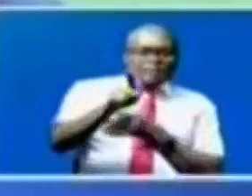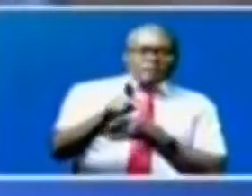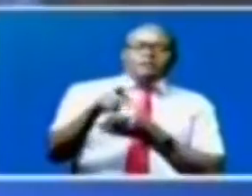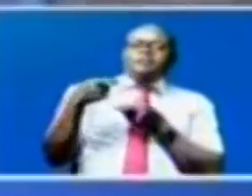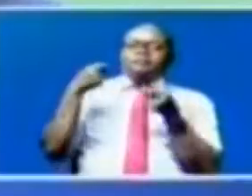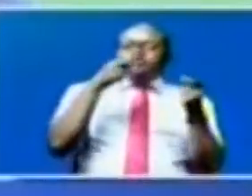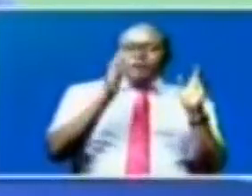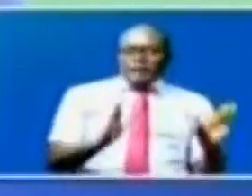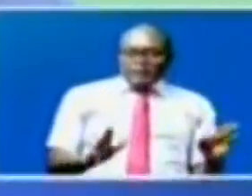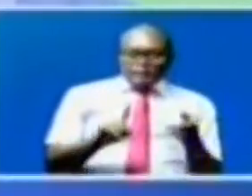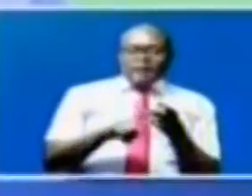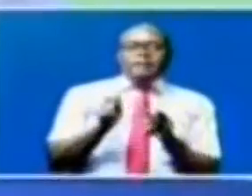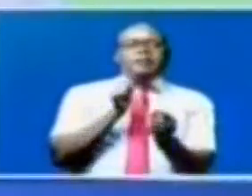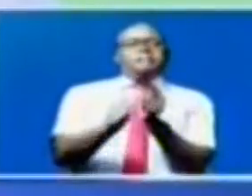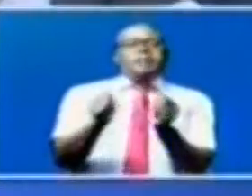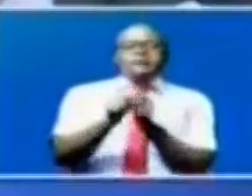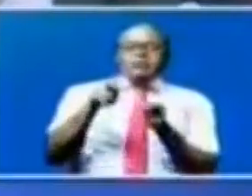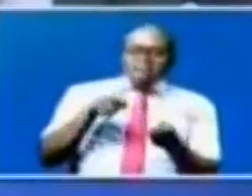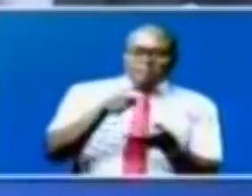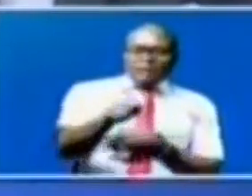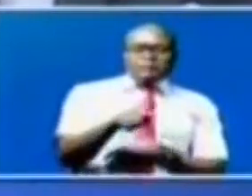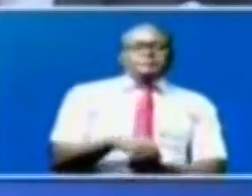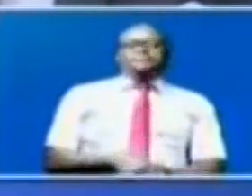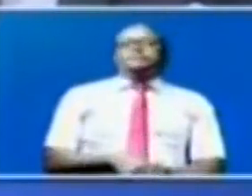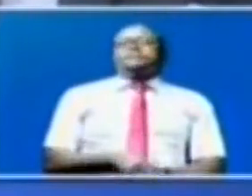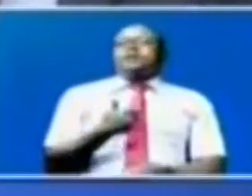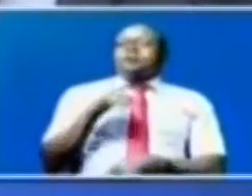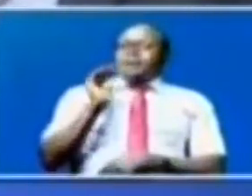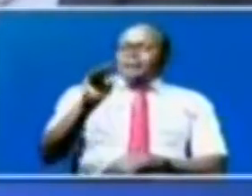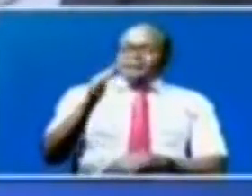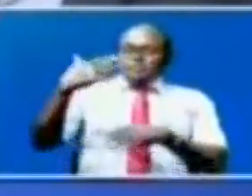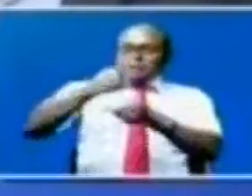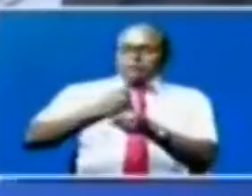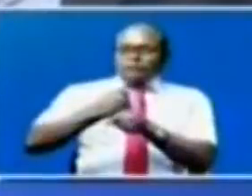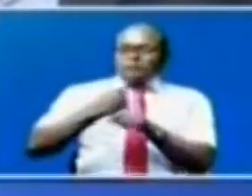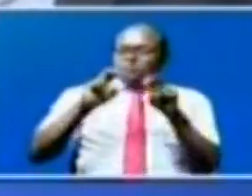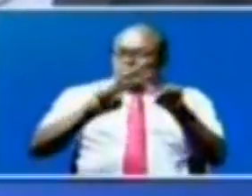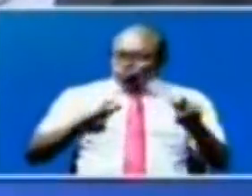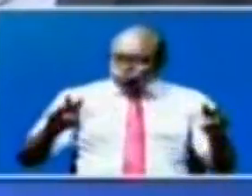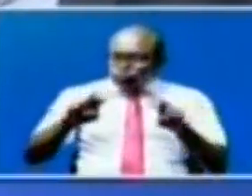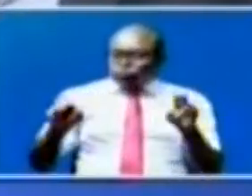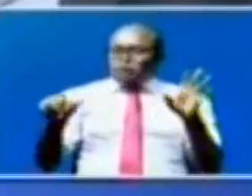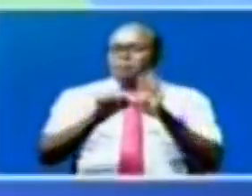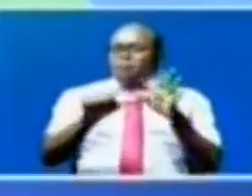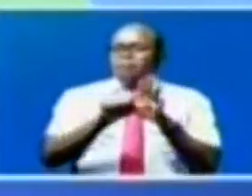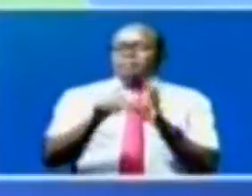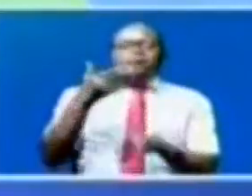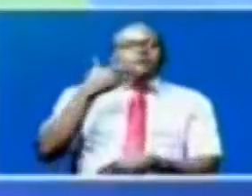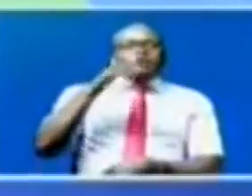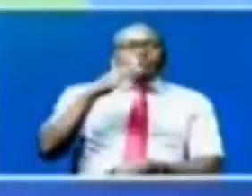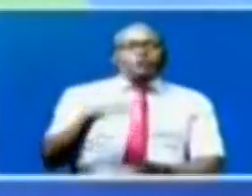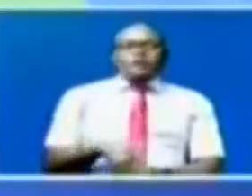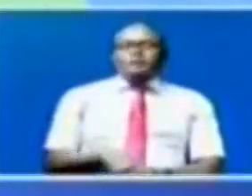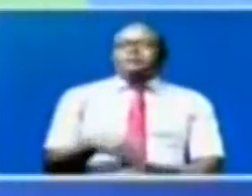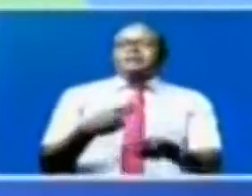miwa na wa mahindi wakilipwa. They also had a word on the task force established to look into the crisis facing the local sugar industry. Ikuuza